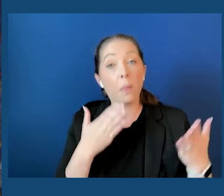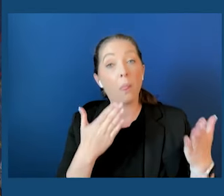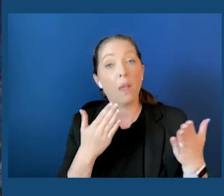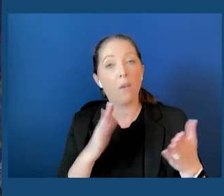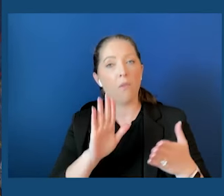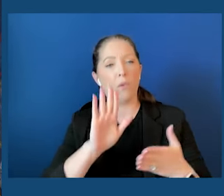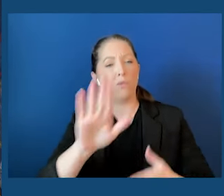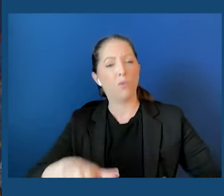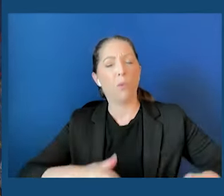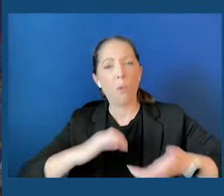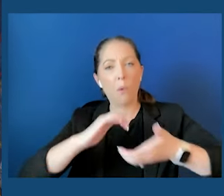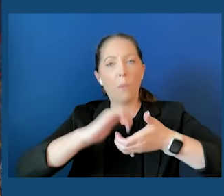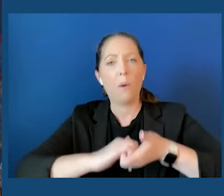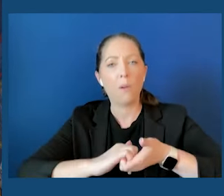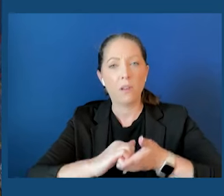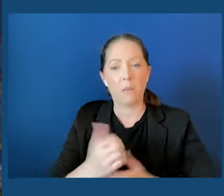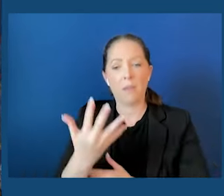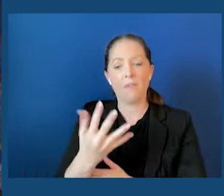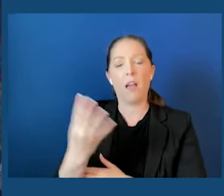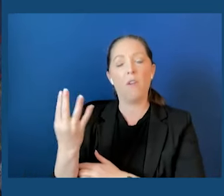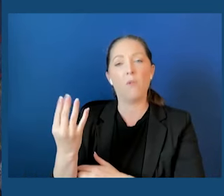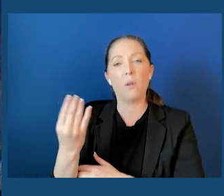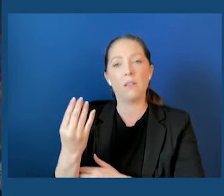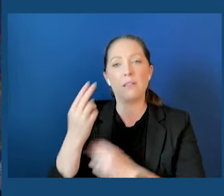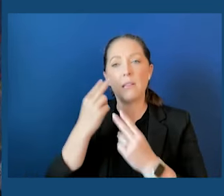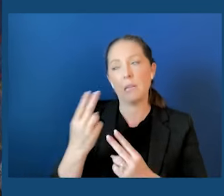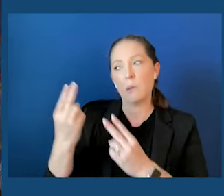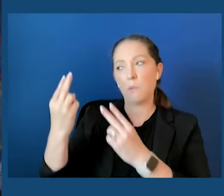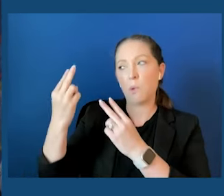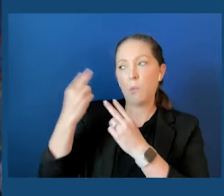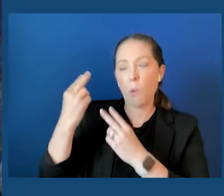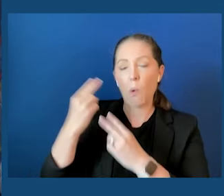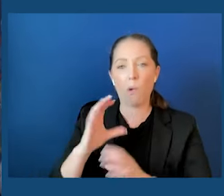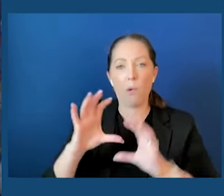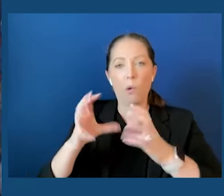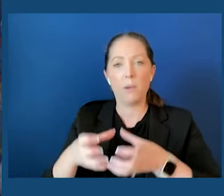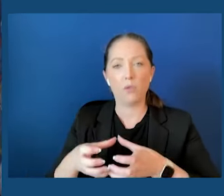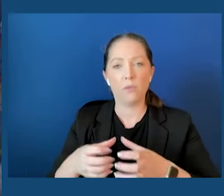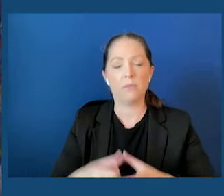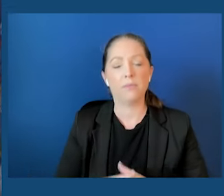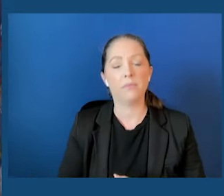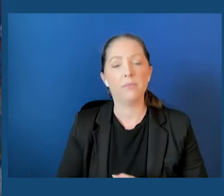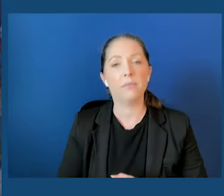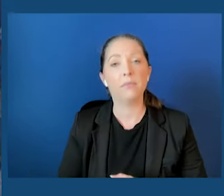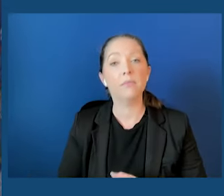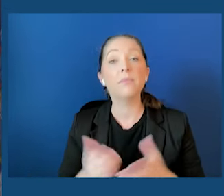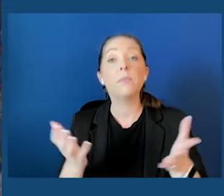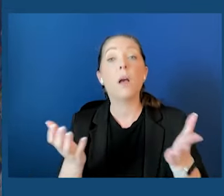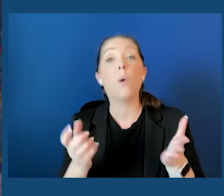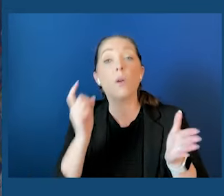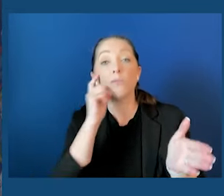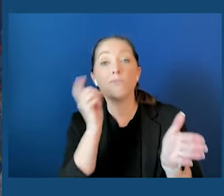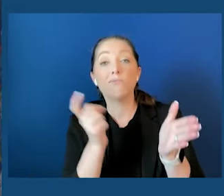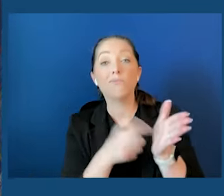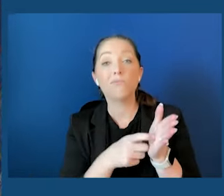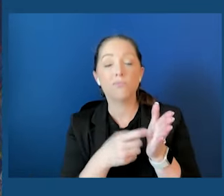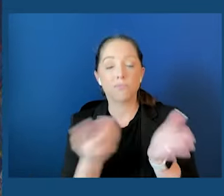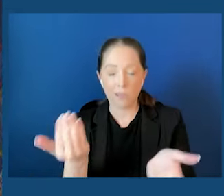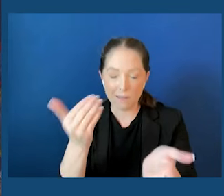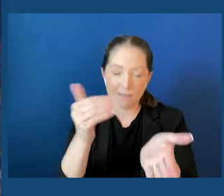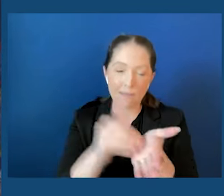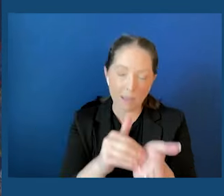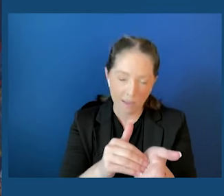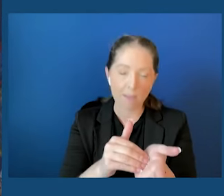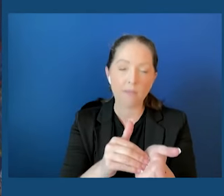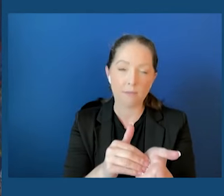partnership on the 514 Memorial Commission. I would like to recognize again some